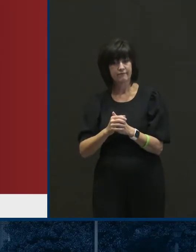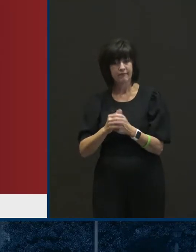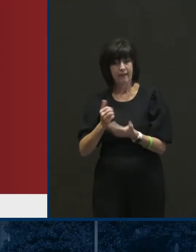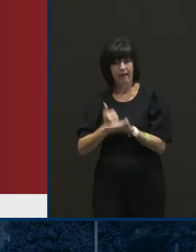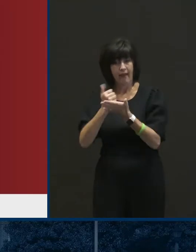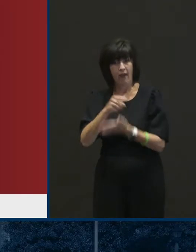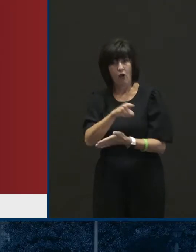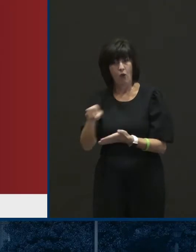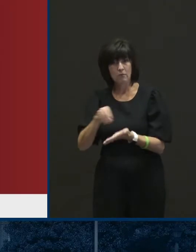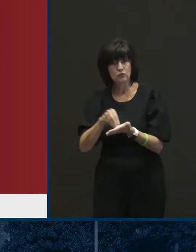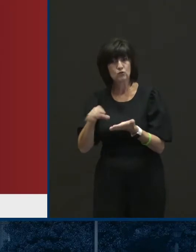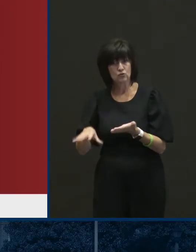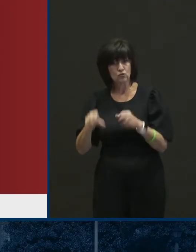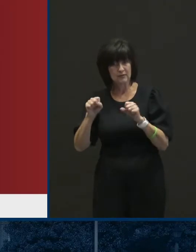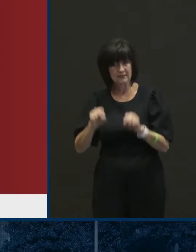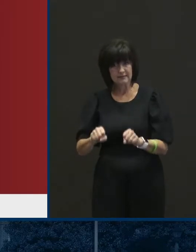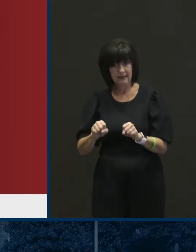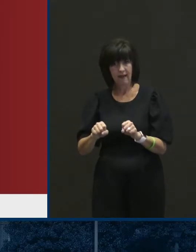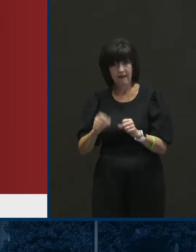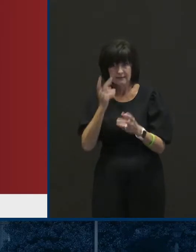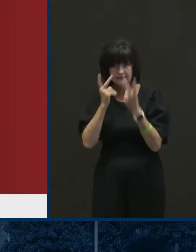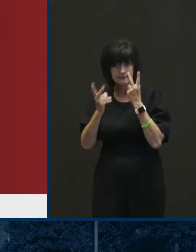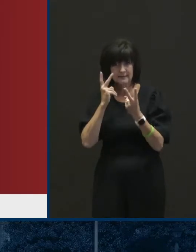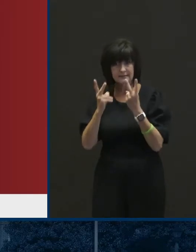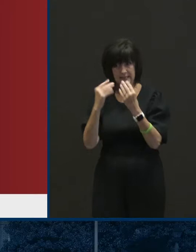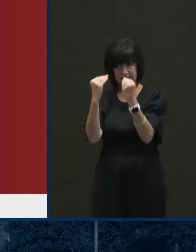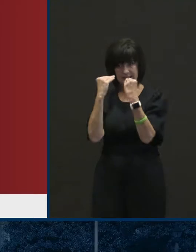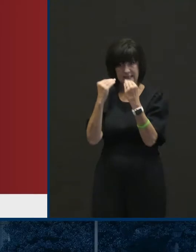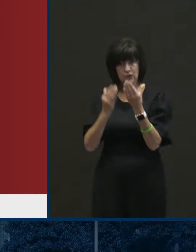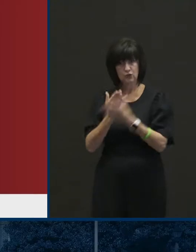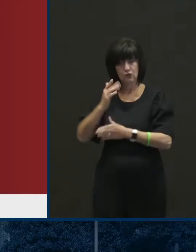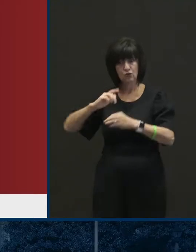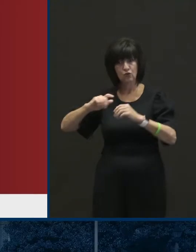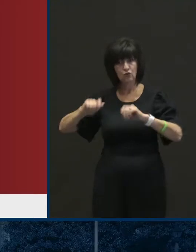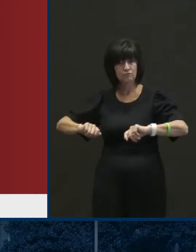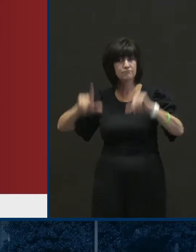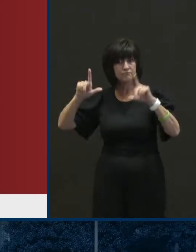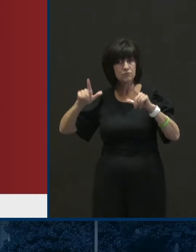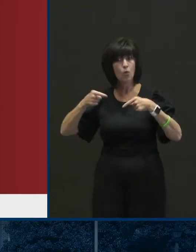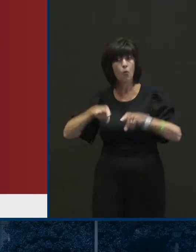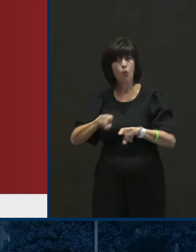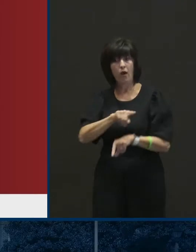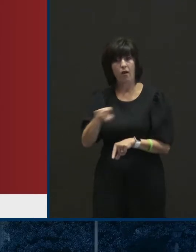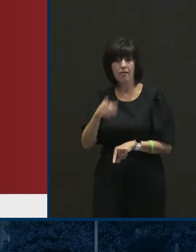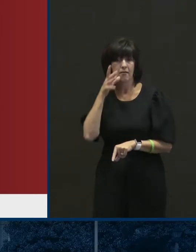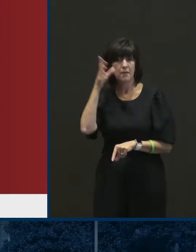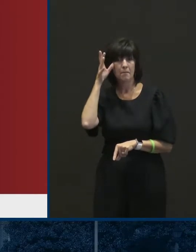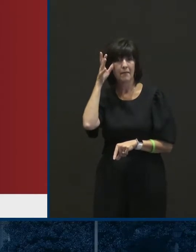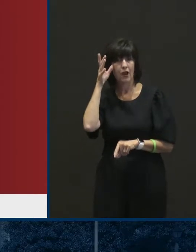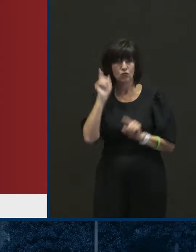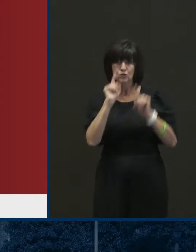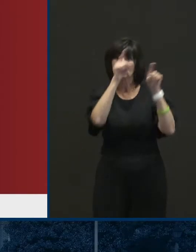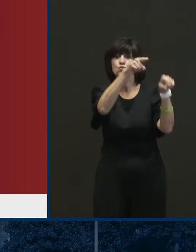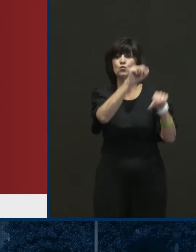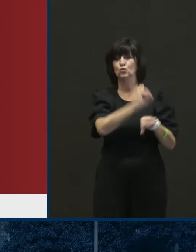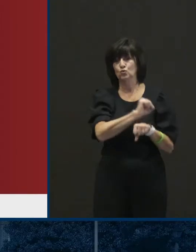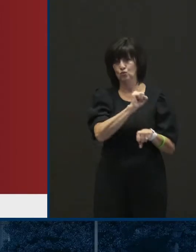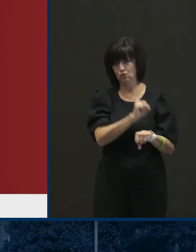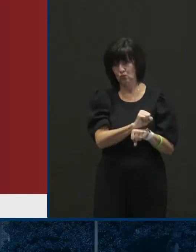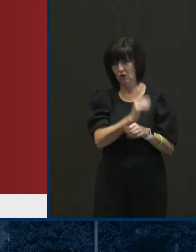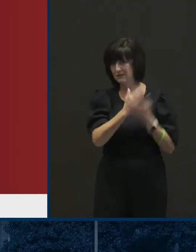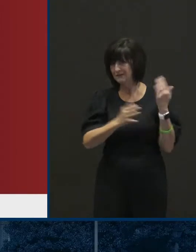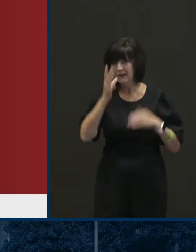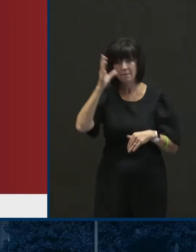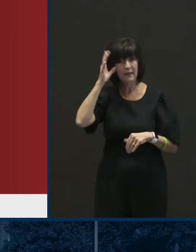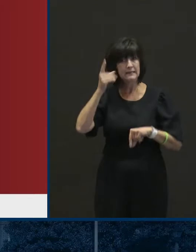or notebooks mostly, I guess. We've talked about connectivity with respect to the internet and some of the challenges some of